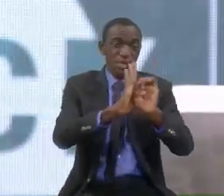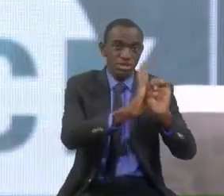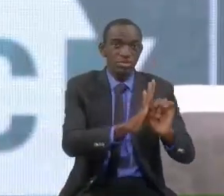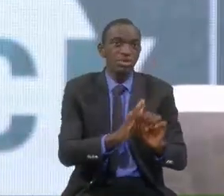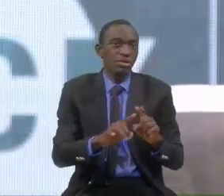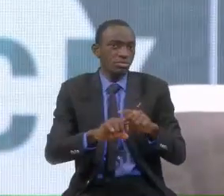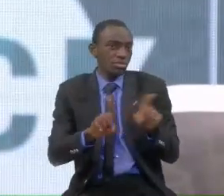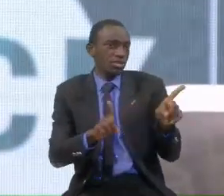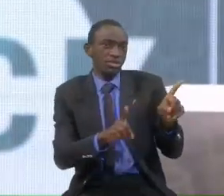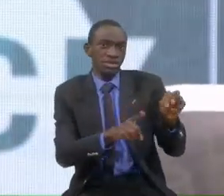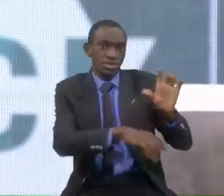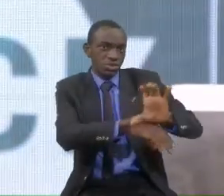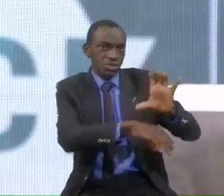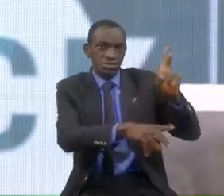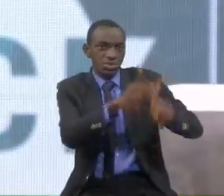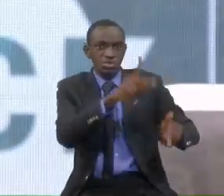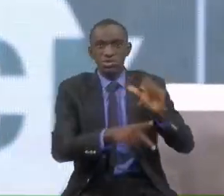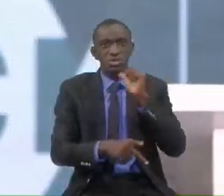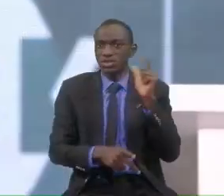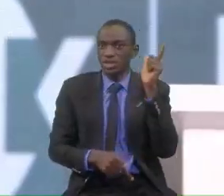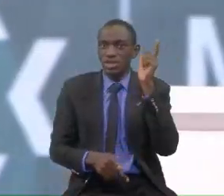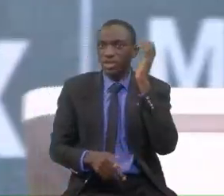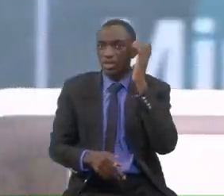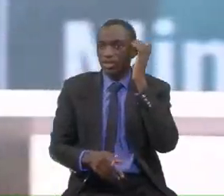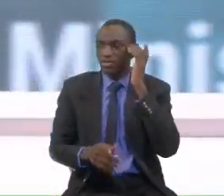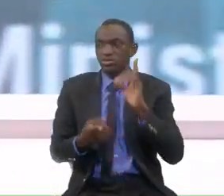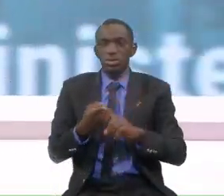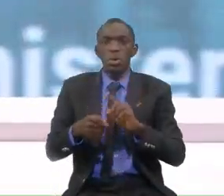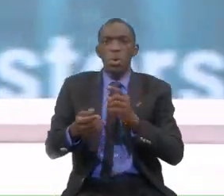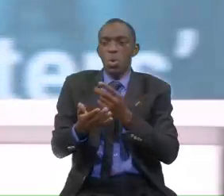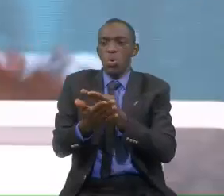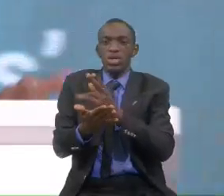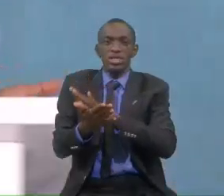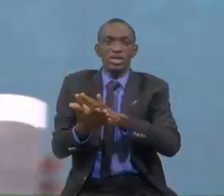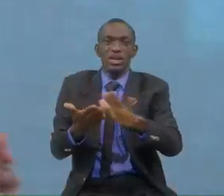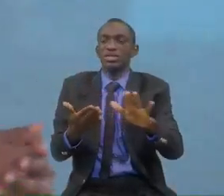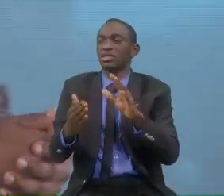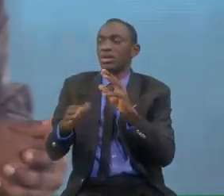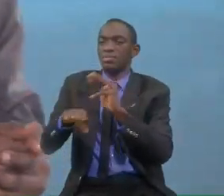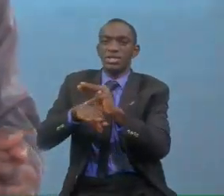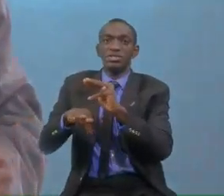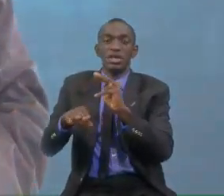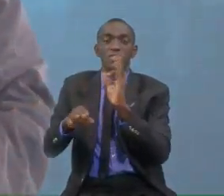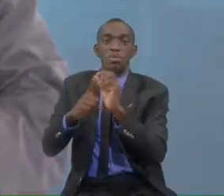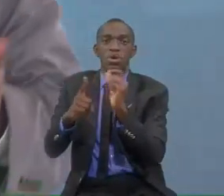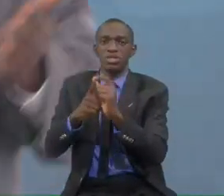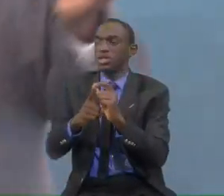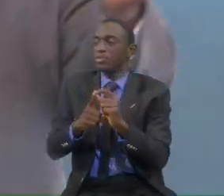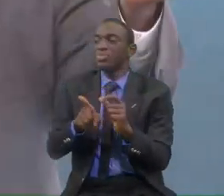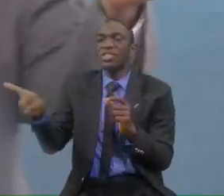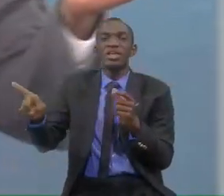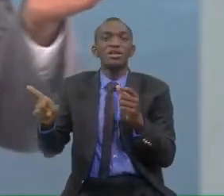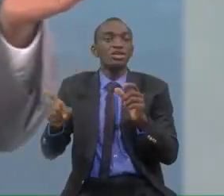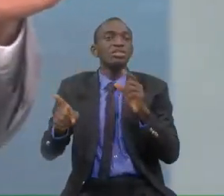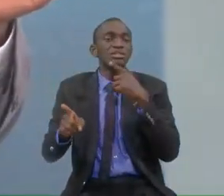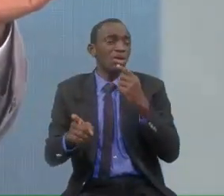are not listening to holiness message. All they want is healing. All they want is prosperity. And look